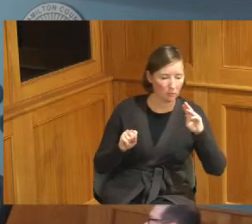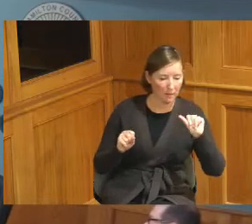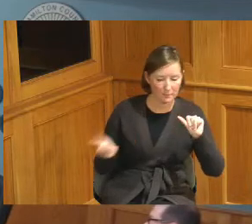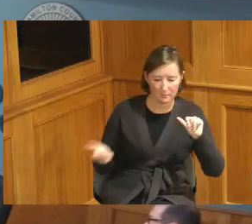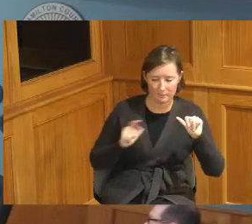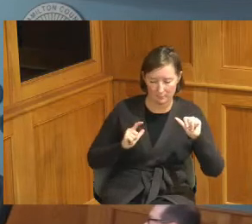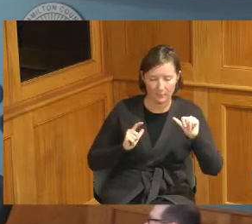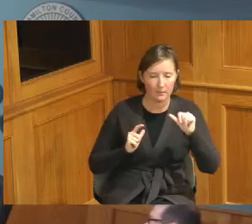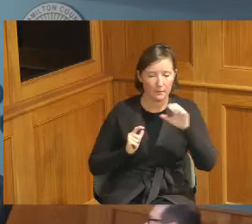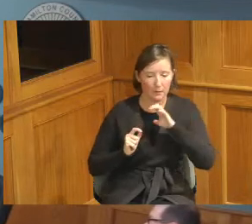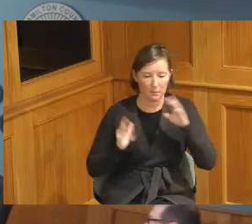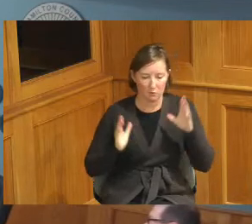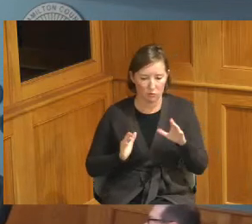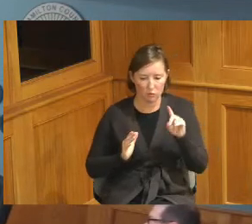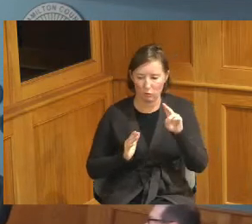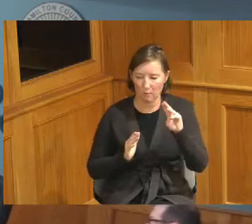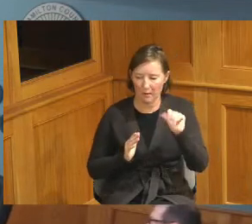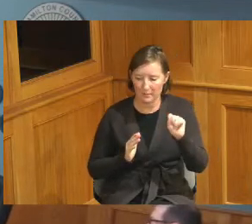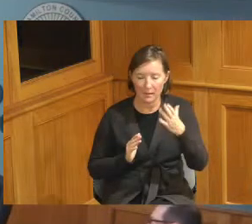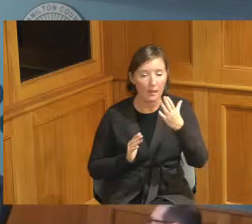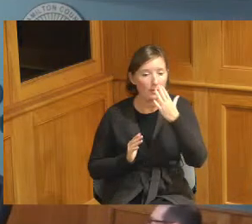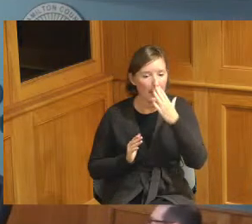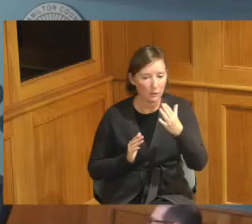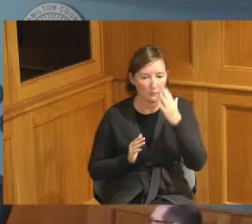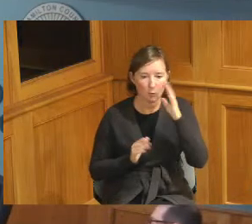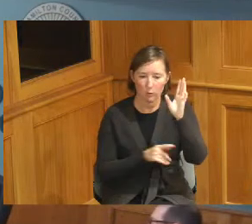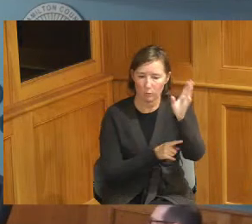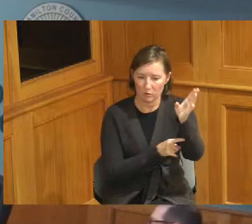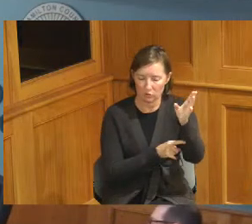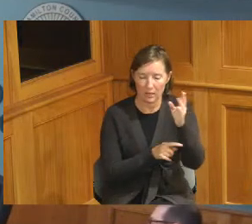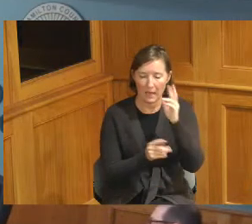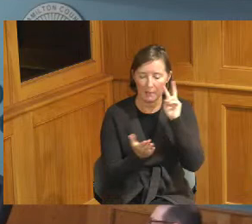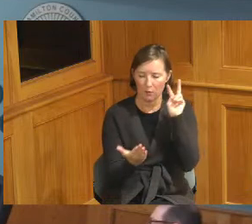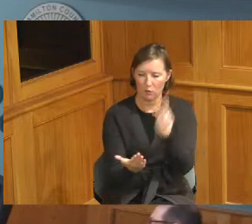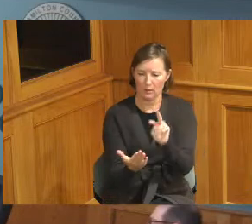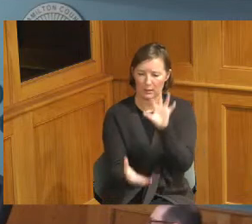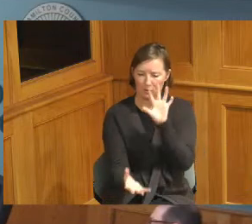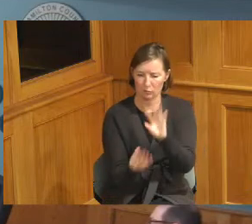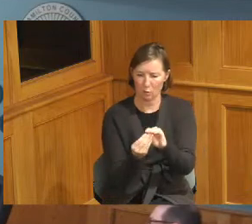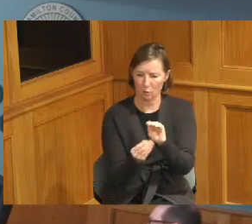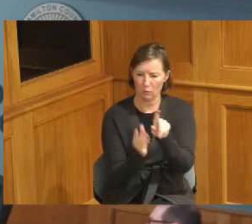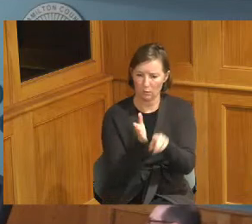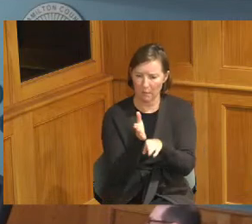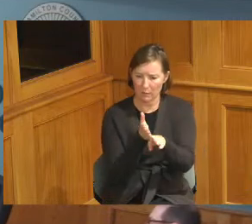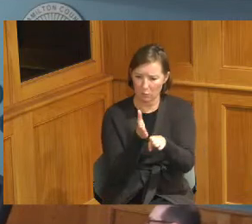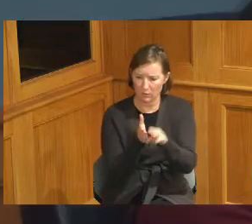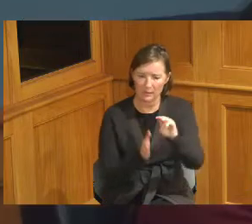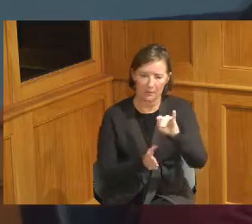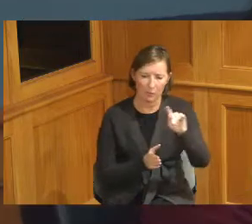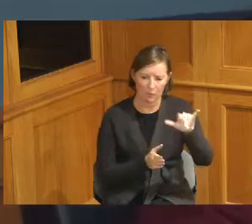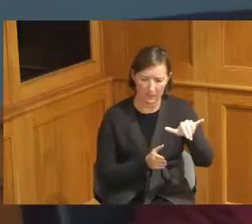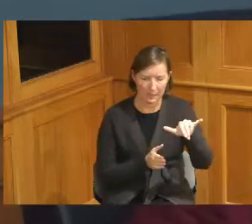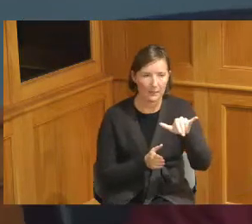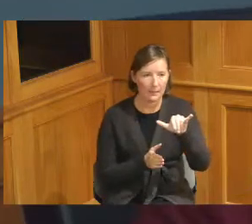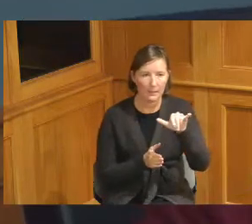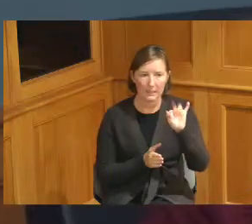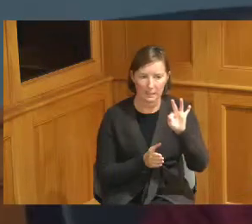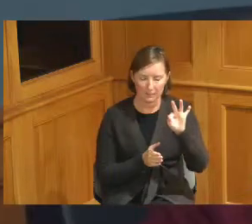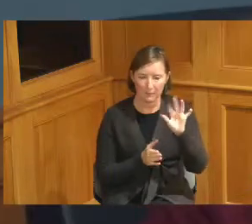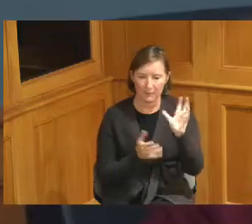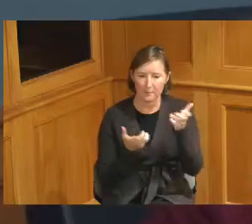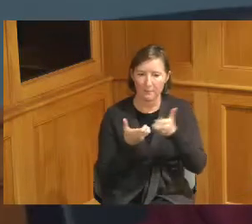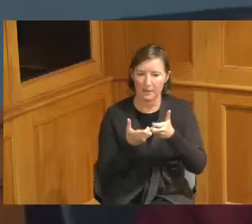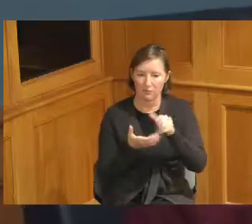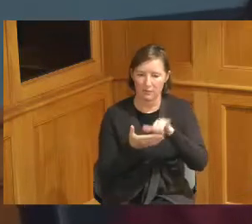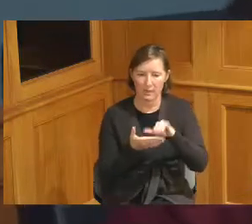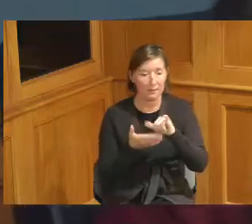presentation. I'm looking at the total minority spend, and anytime it goes up, that's a great thing. Of course, we